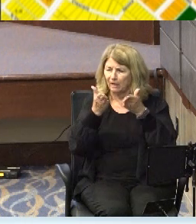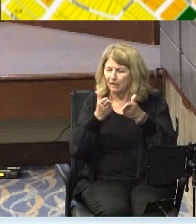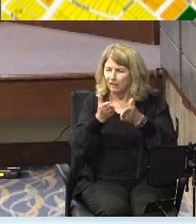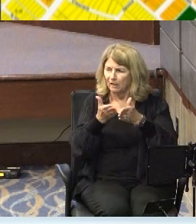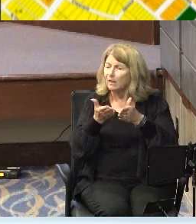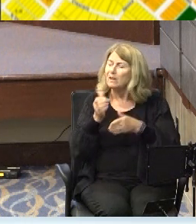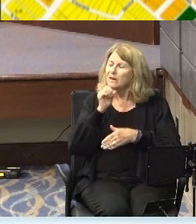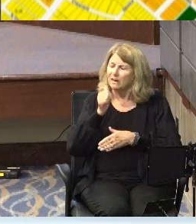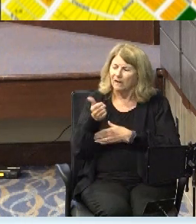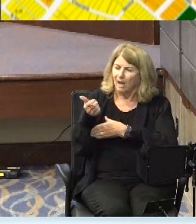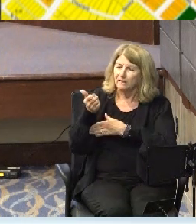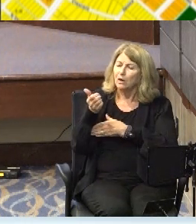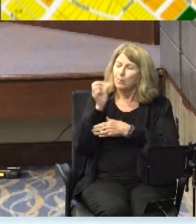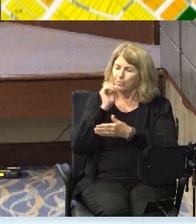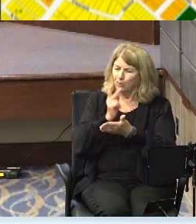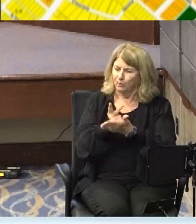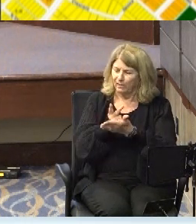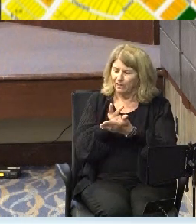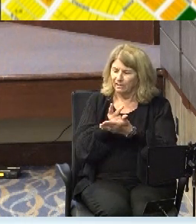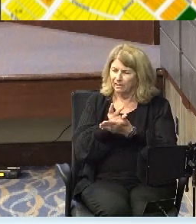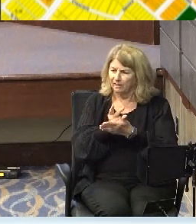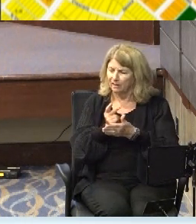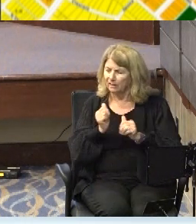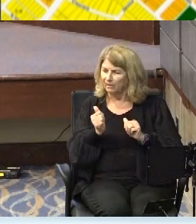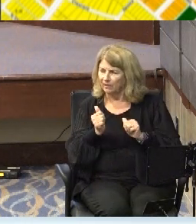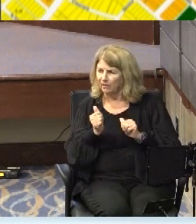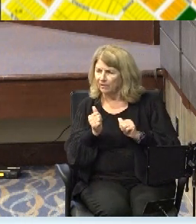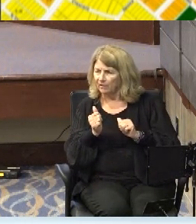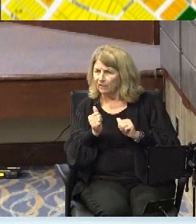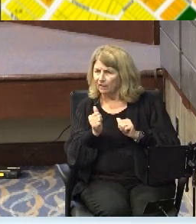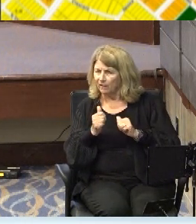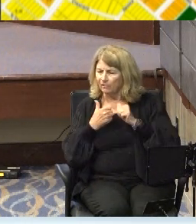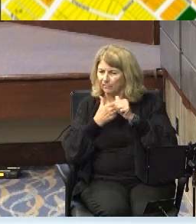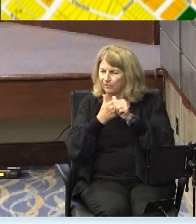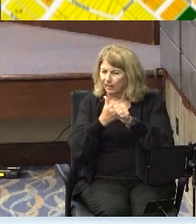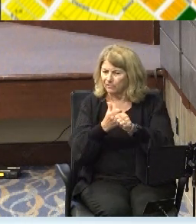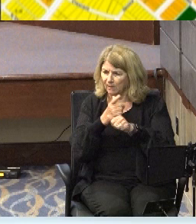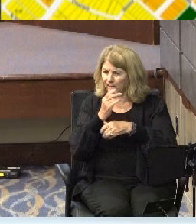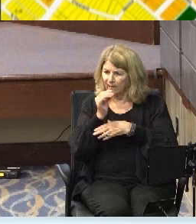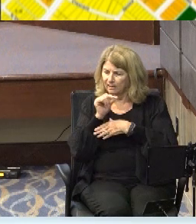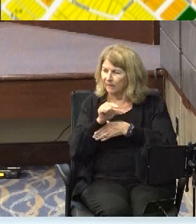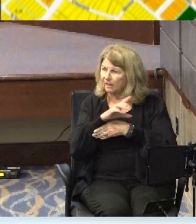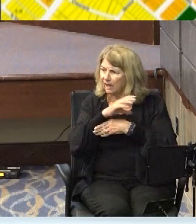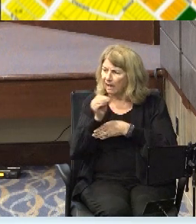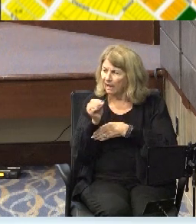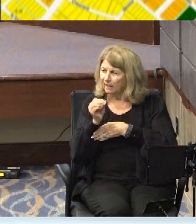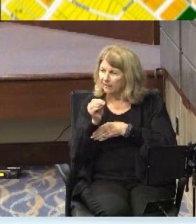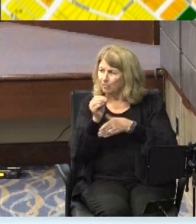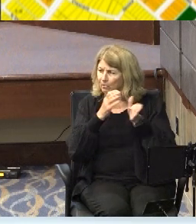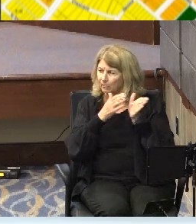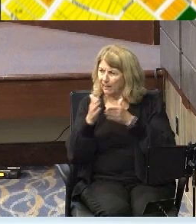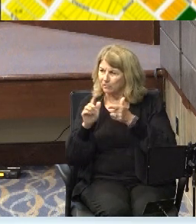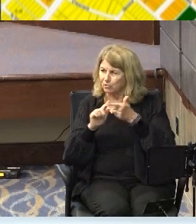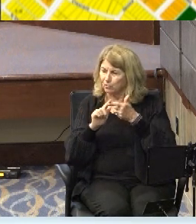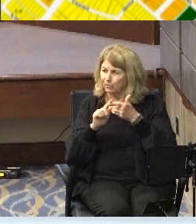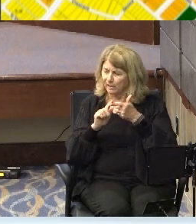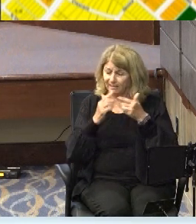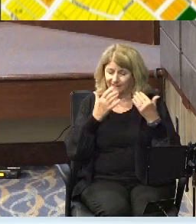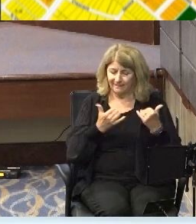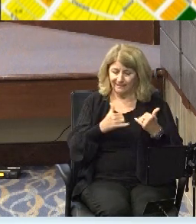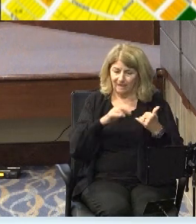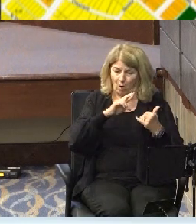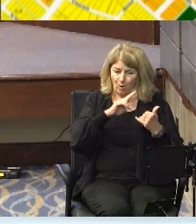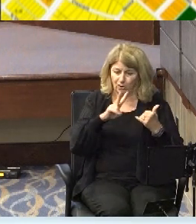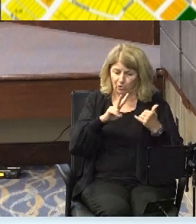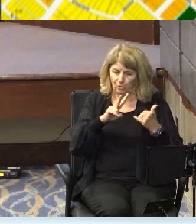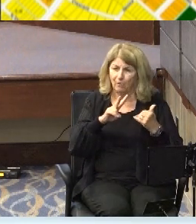based on the following findings. One, the proposed zoning is not in keeping with the land use component of the comprehensive plan. Two, the existing R2 zoning is